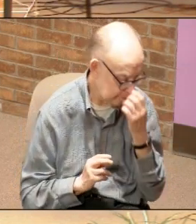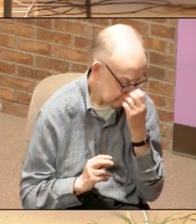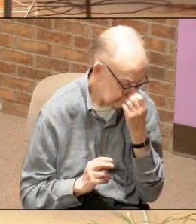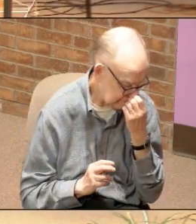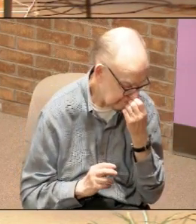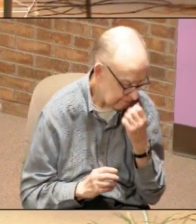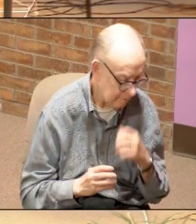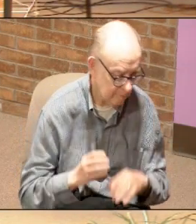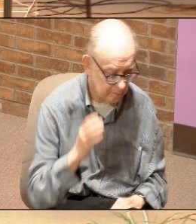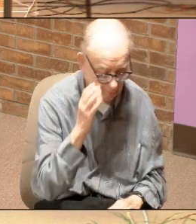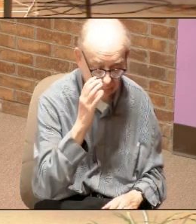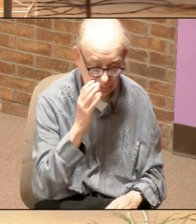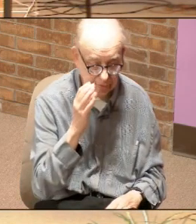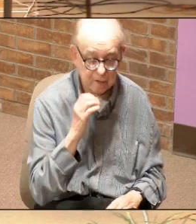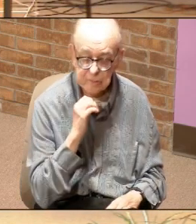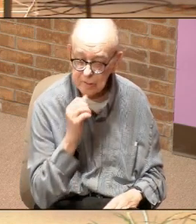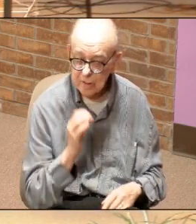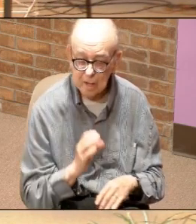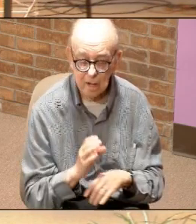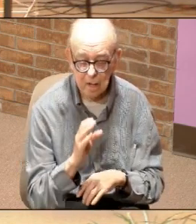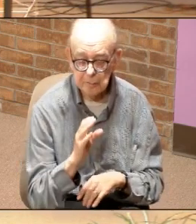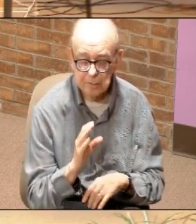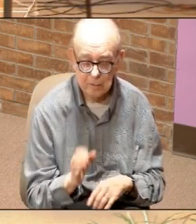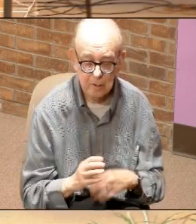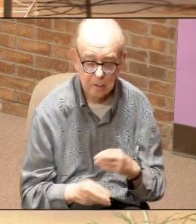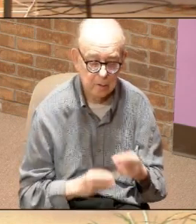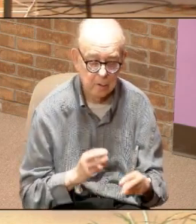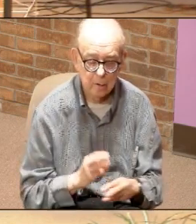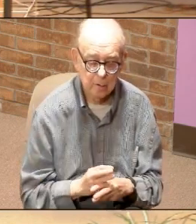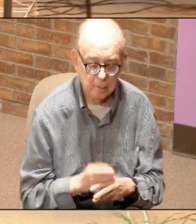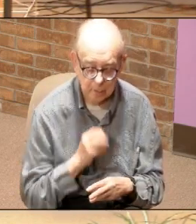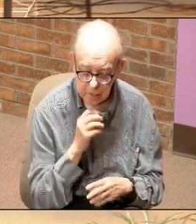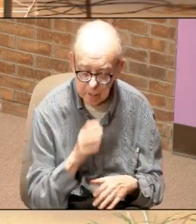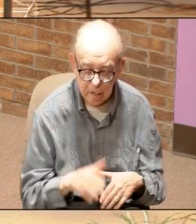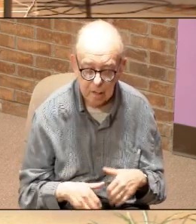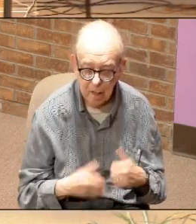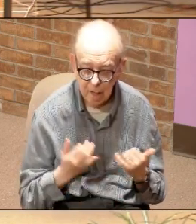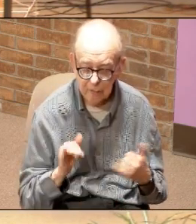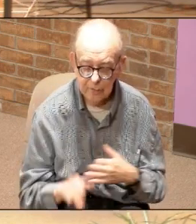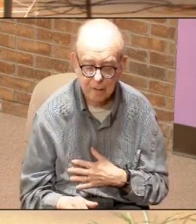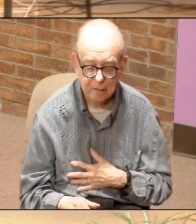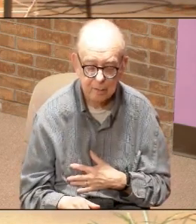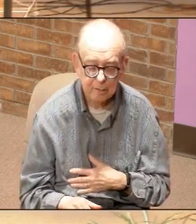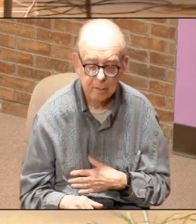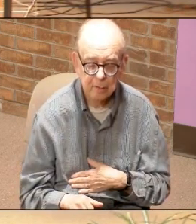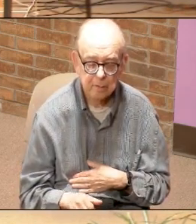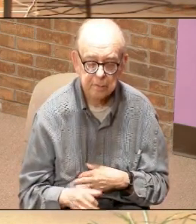The sun's not up yet. The world's not alive.